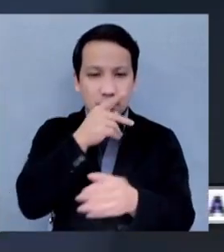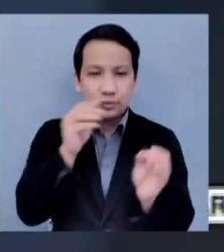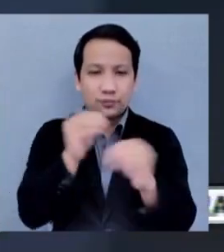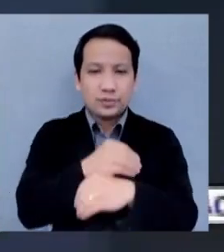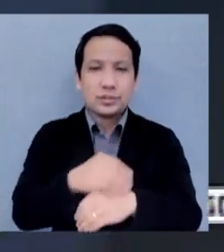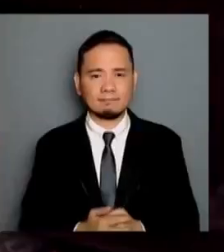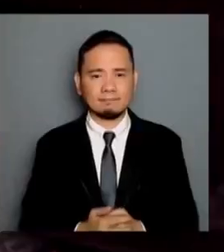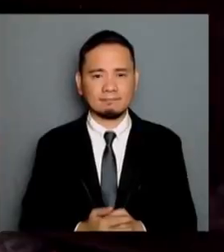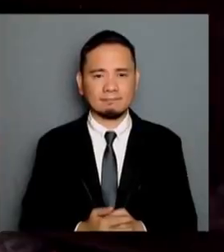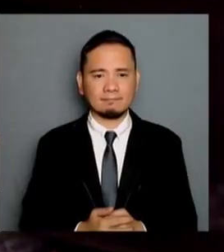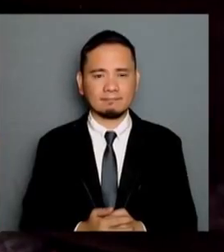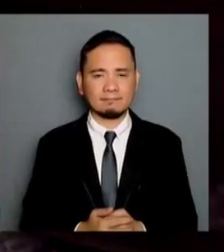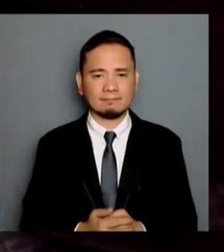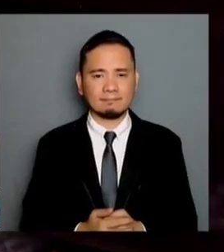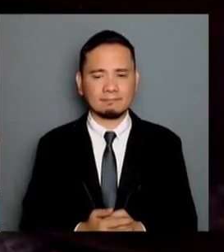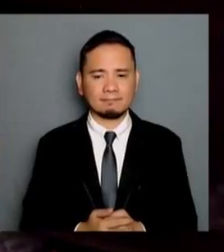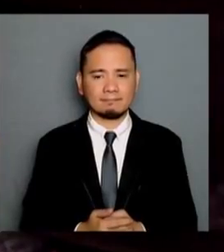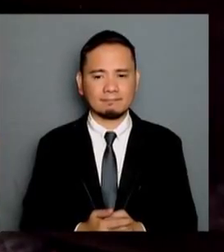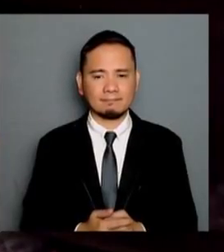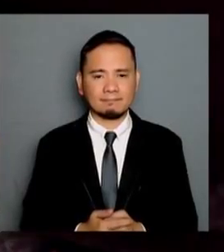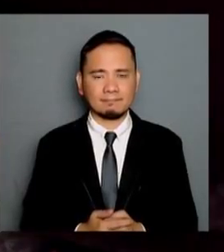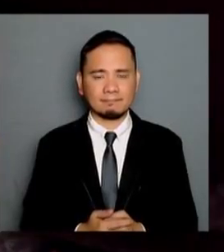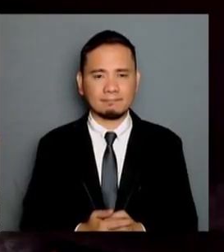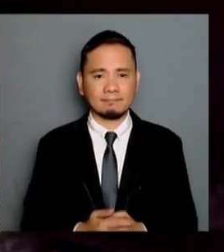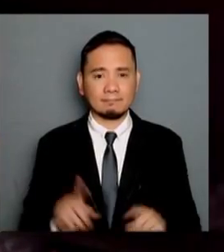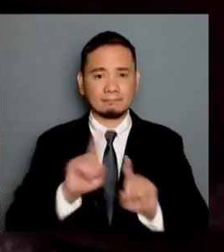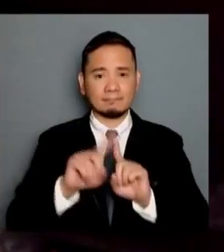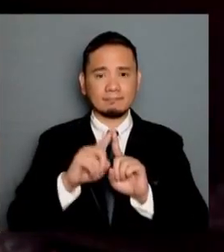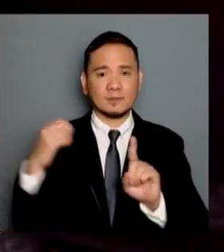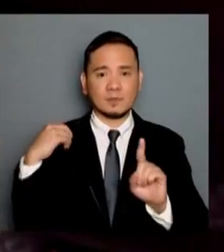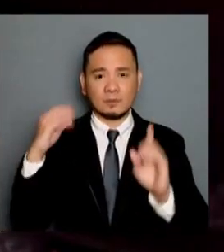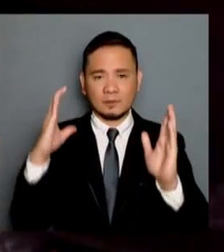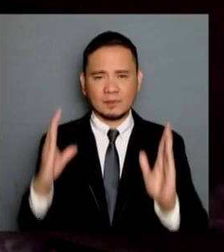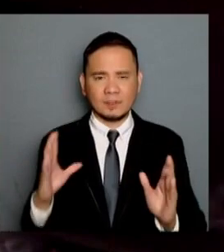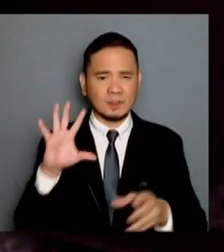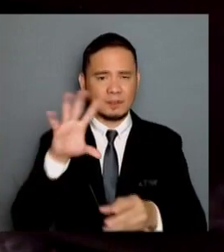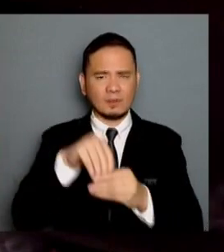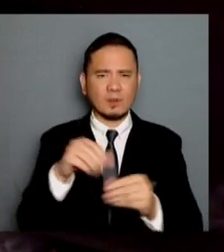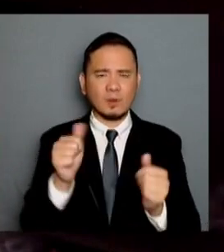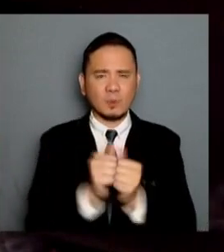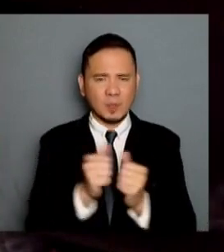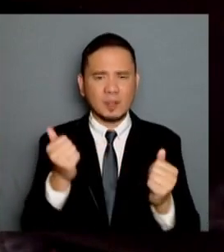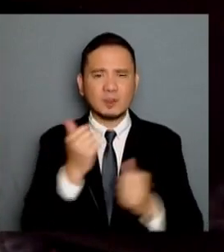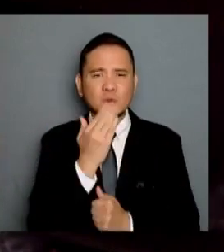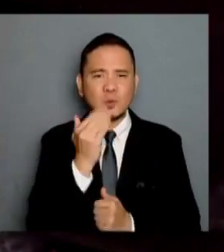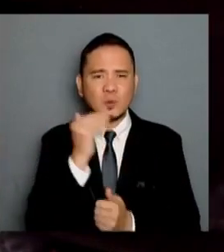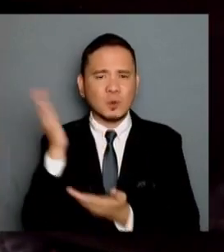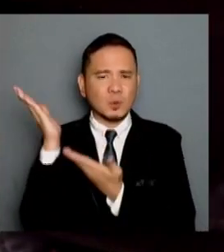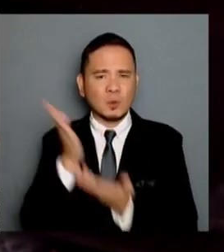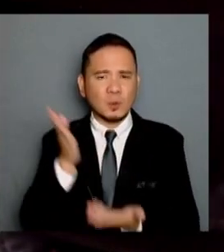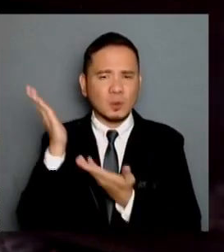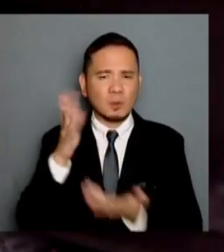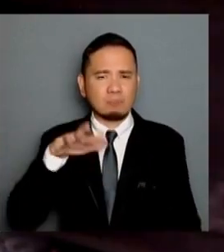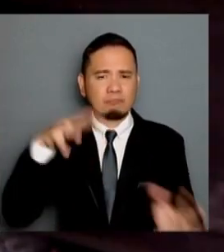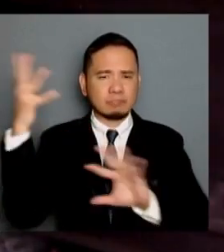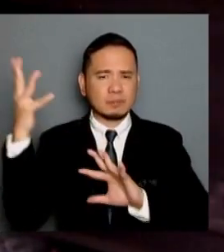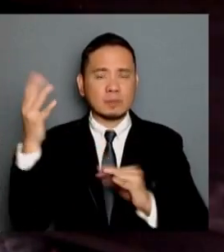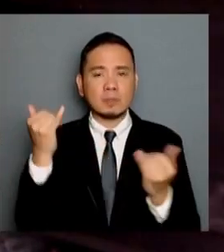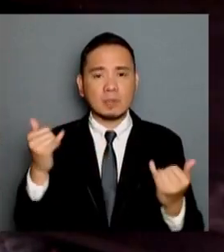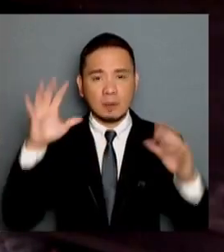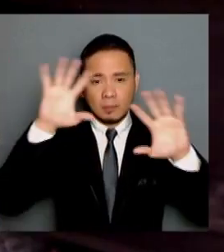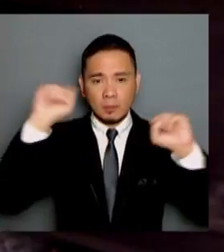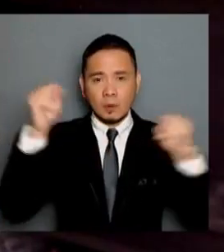office. Well, former government officials involved in last year's sugar importation mess cleared by the office of the